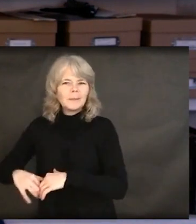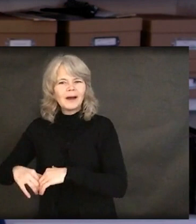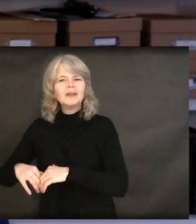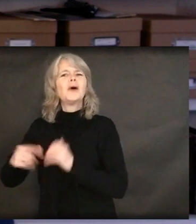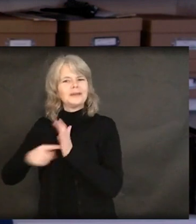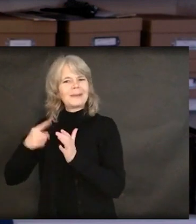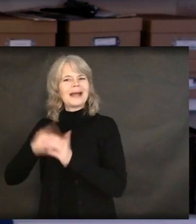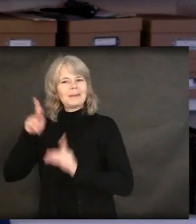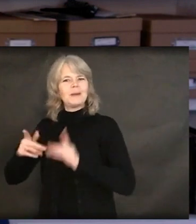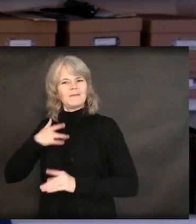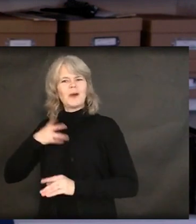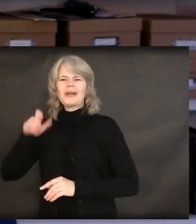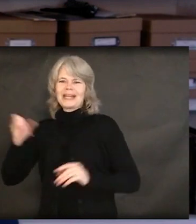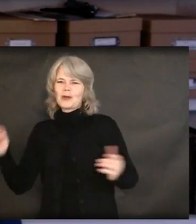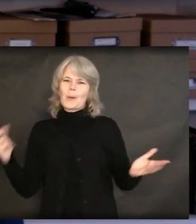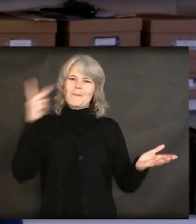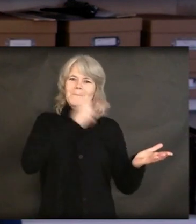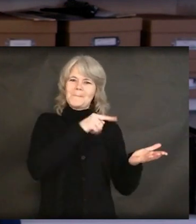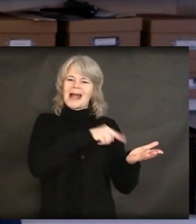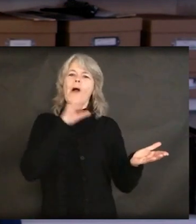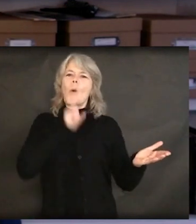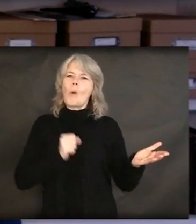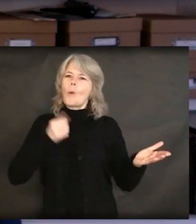back to those good old days.